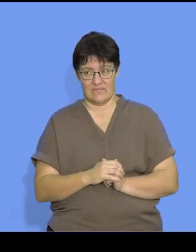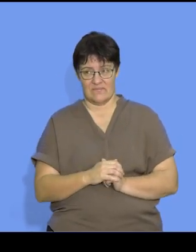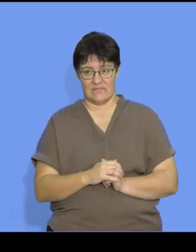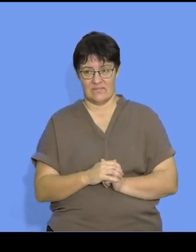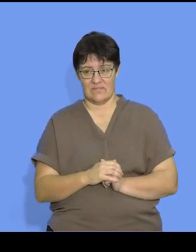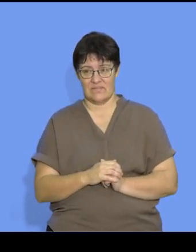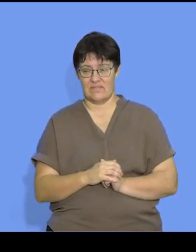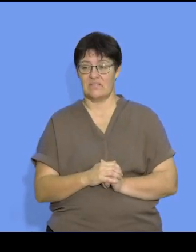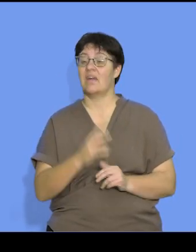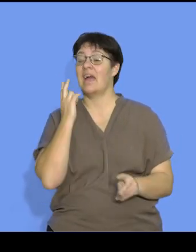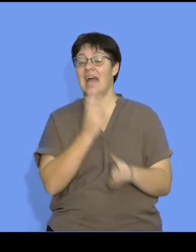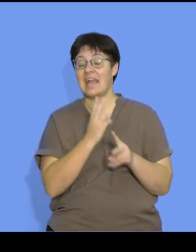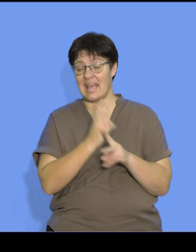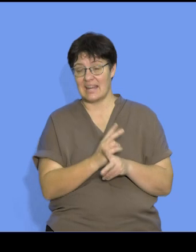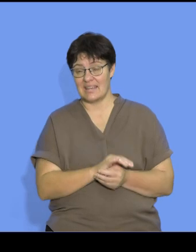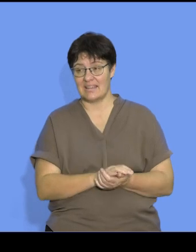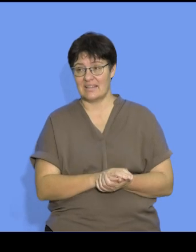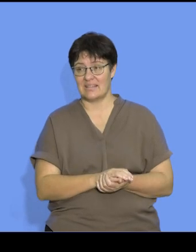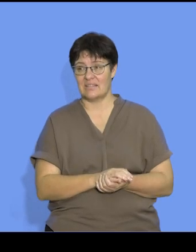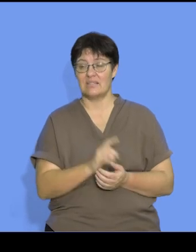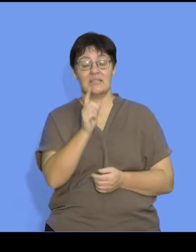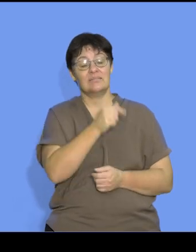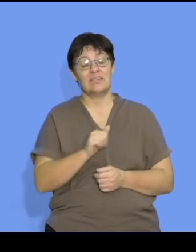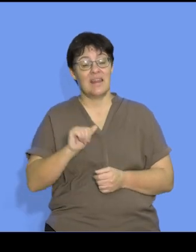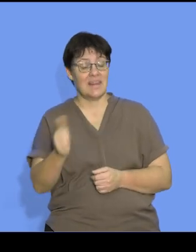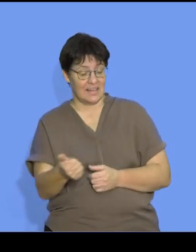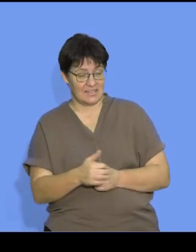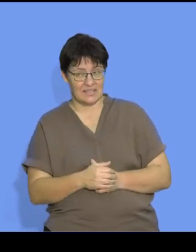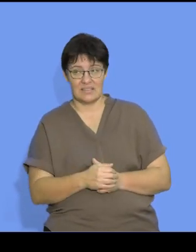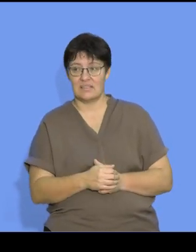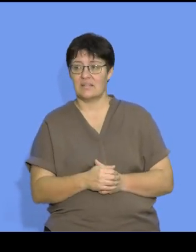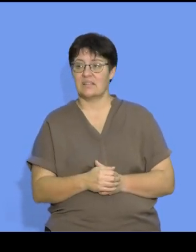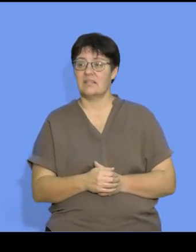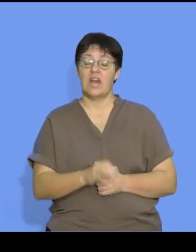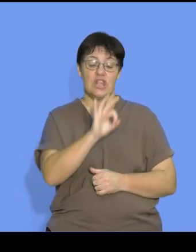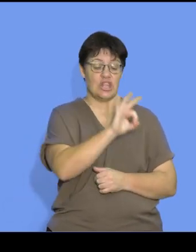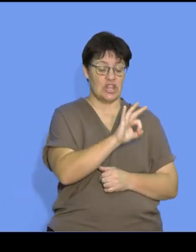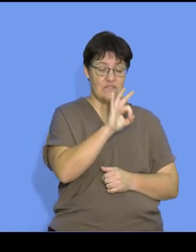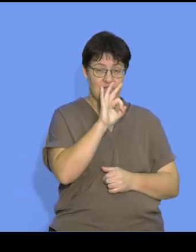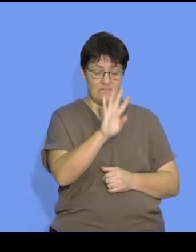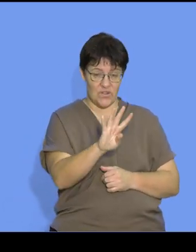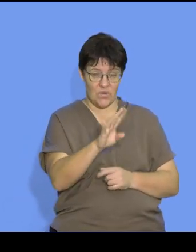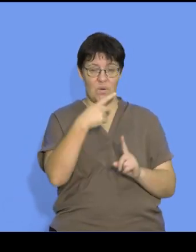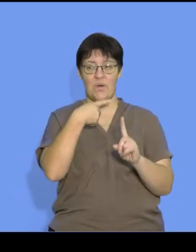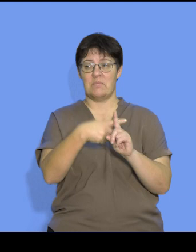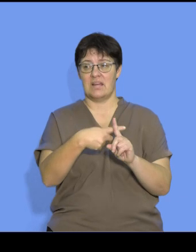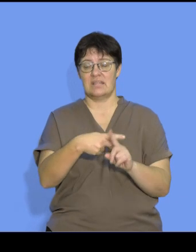I am again going to find the next term, and I'm going to find that by adding